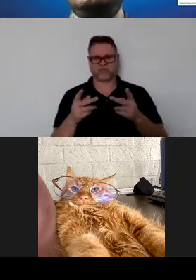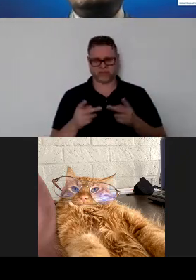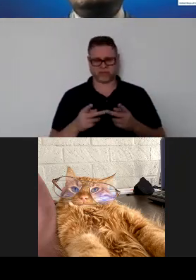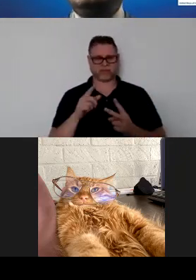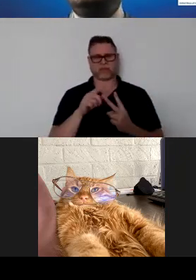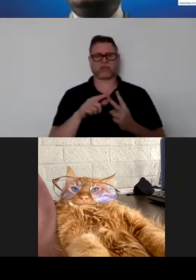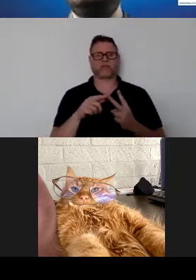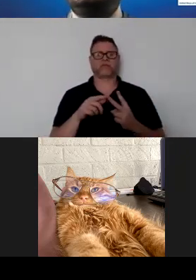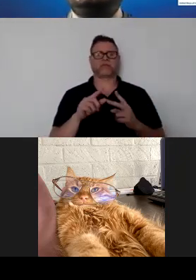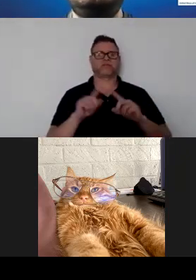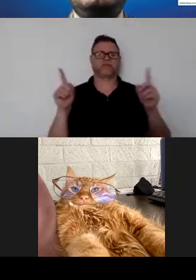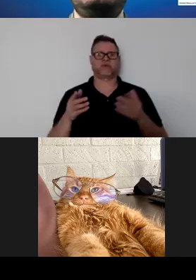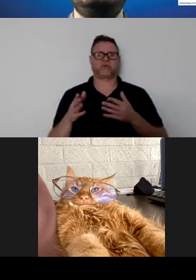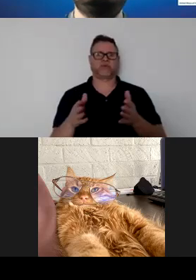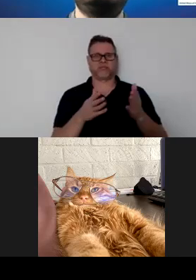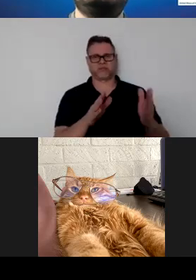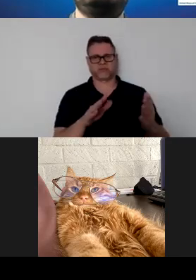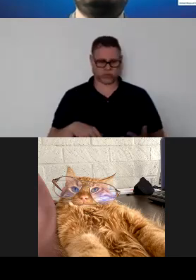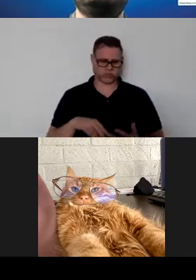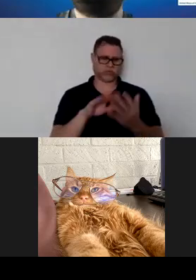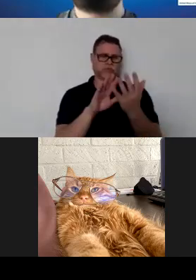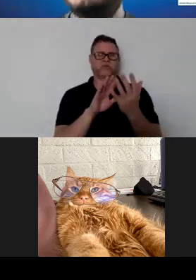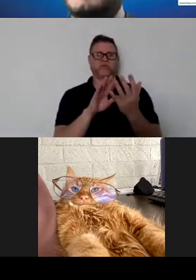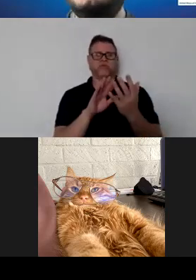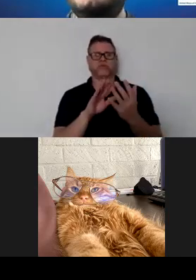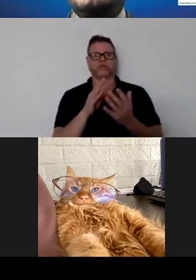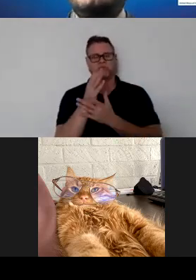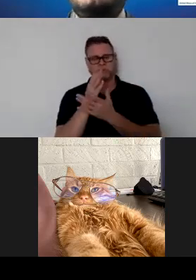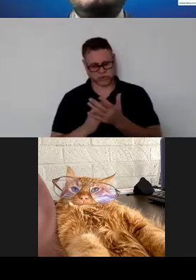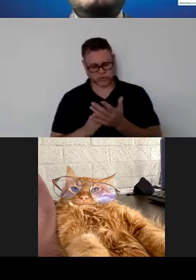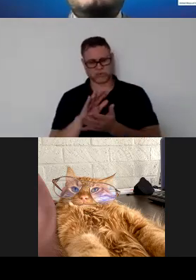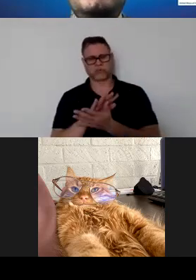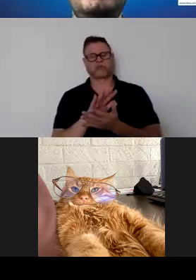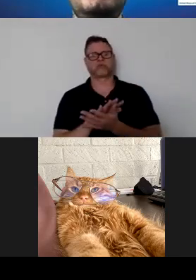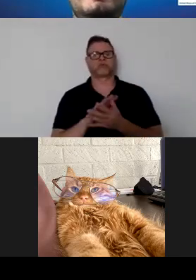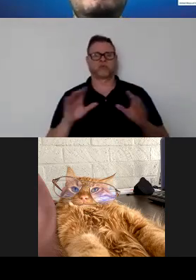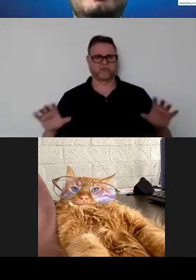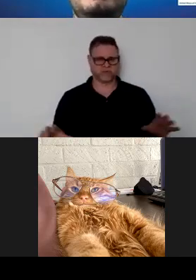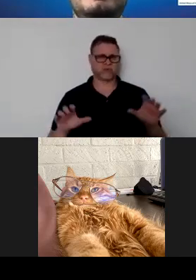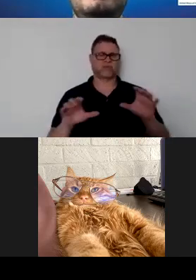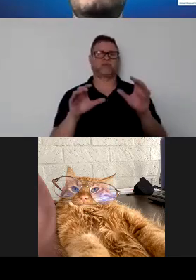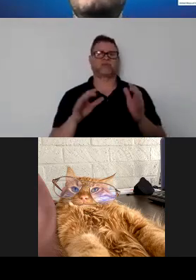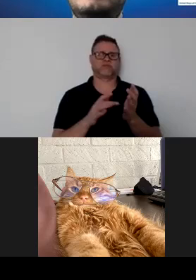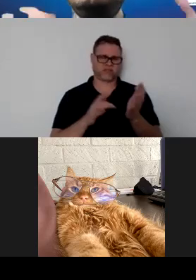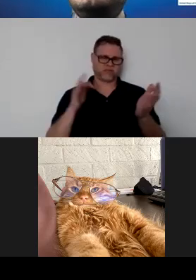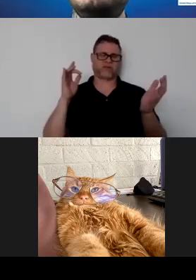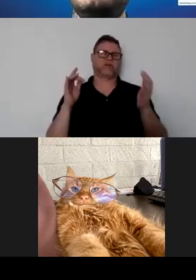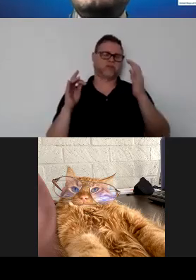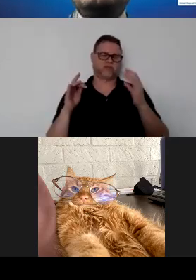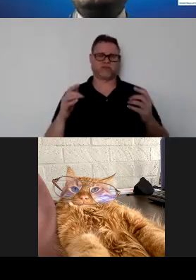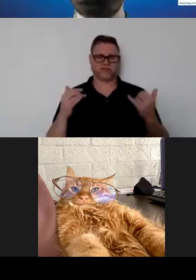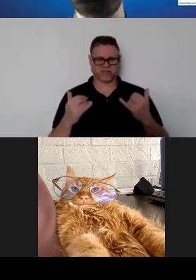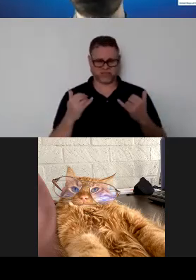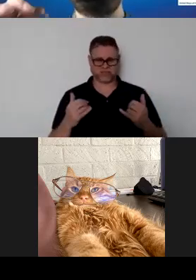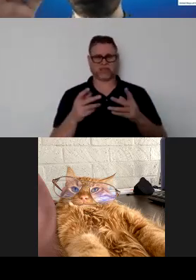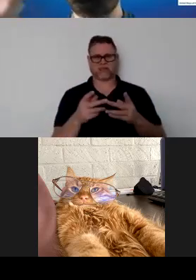ways that can be approached, right? I think, what some schools have done, right, is to take advantage of existing facilities,